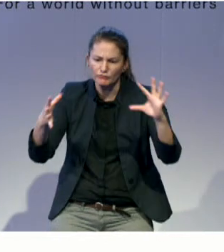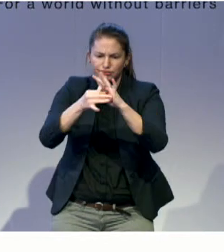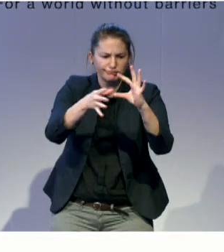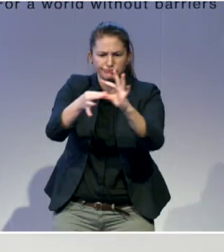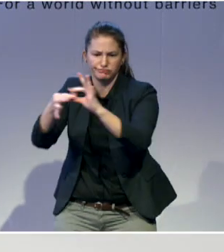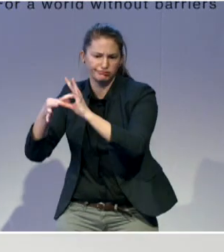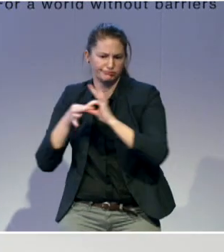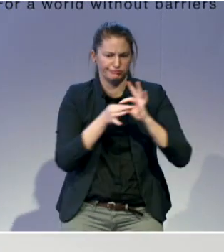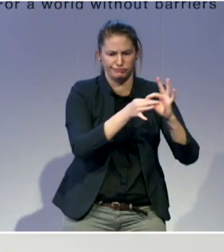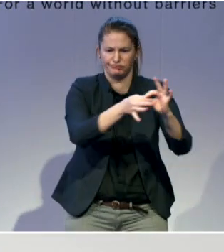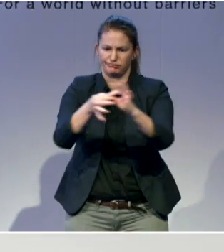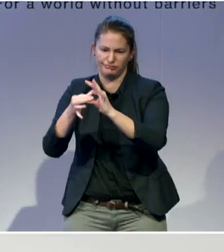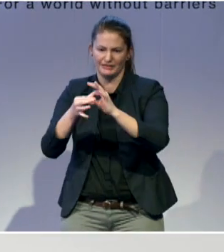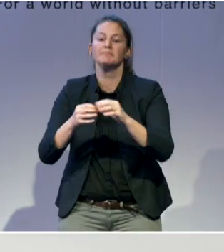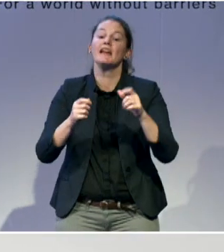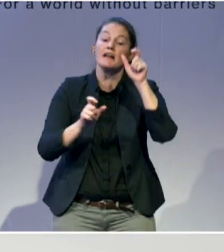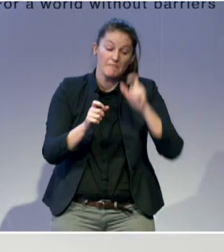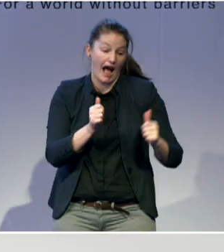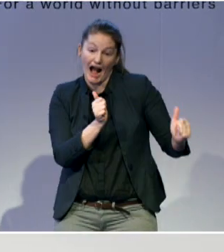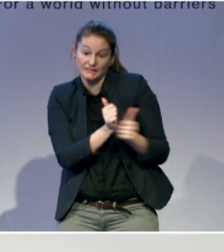and transportation.